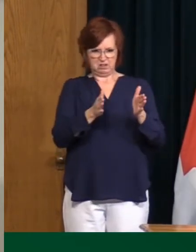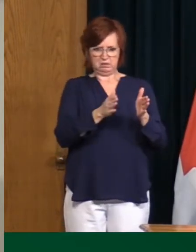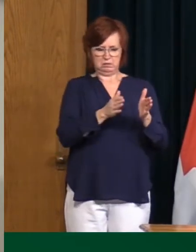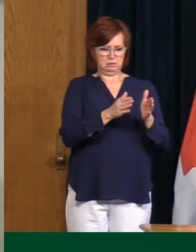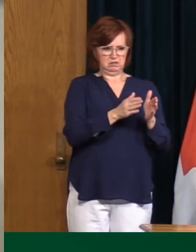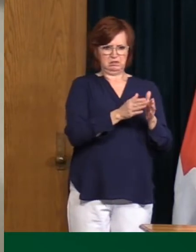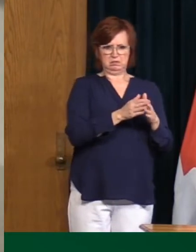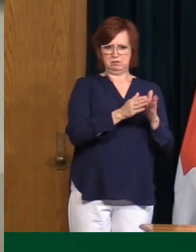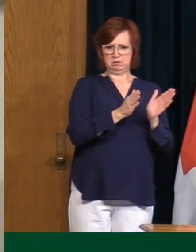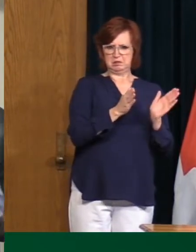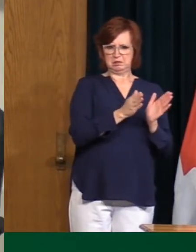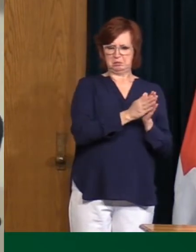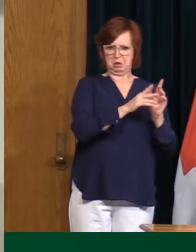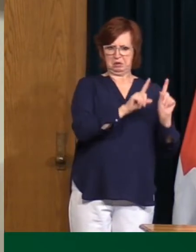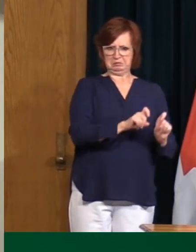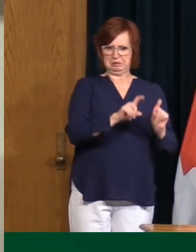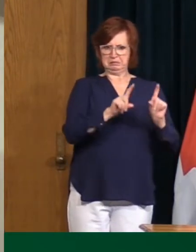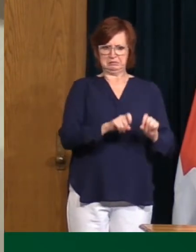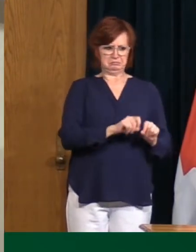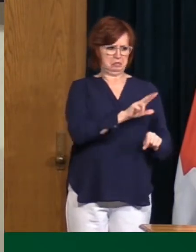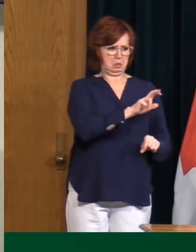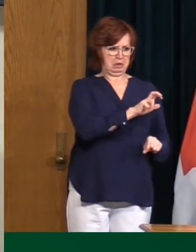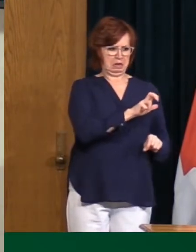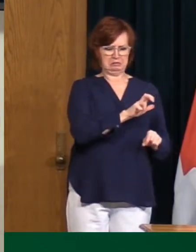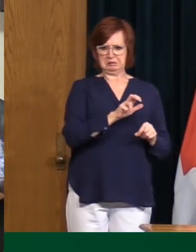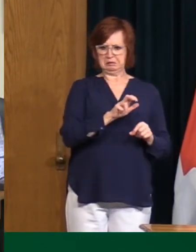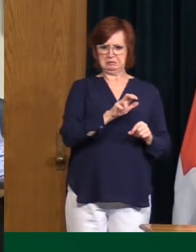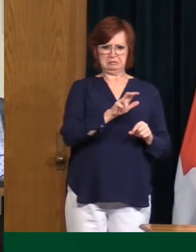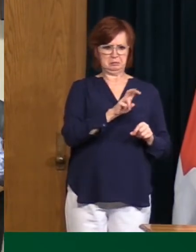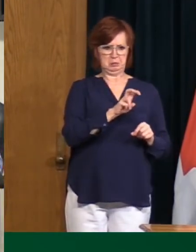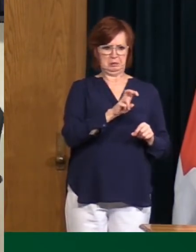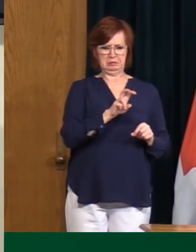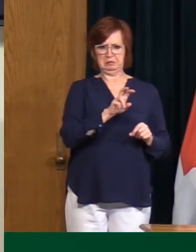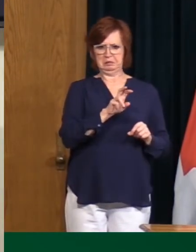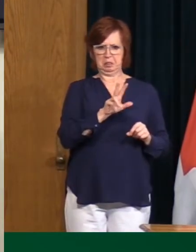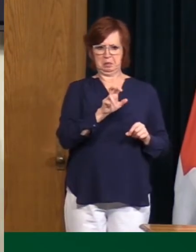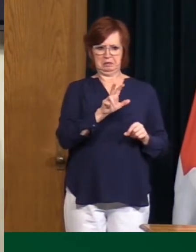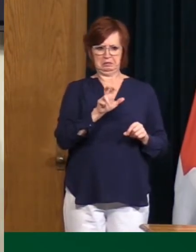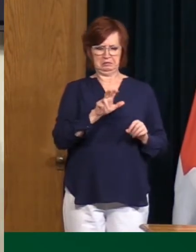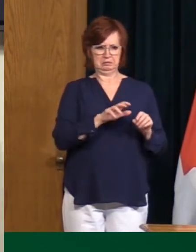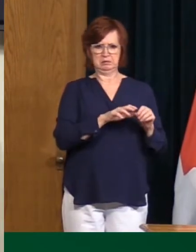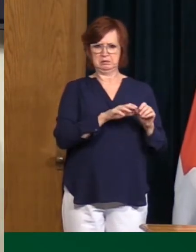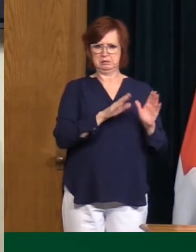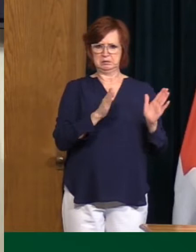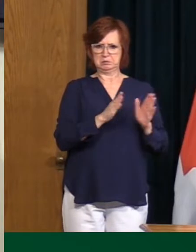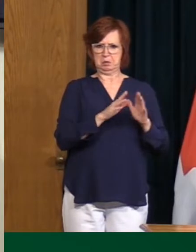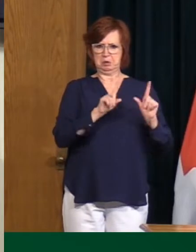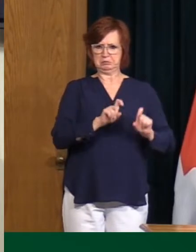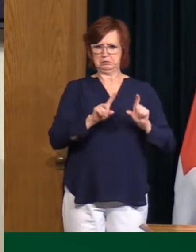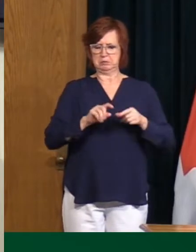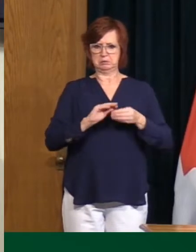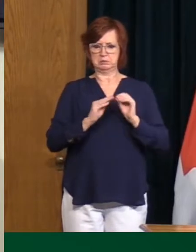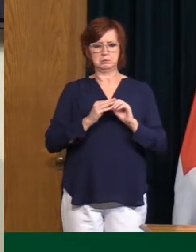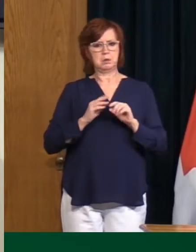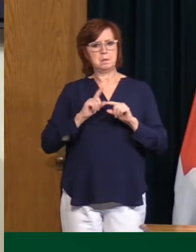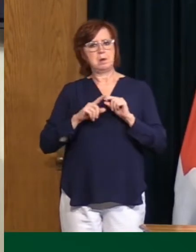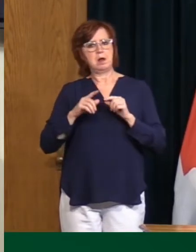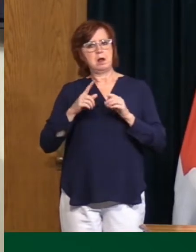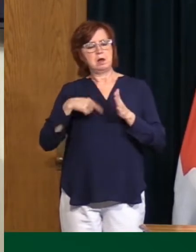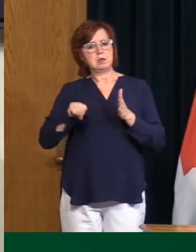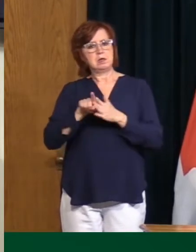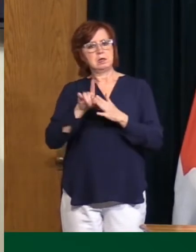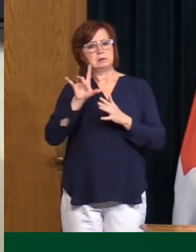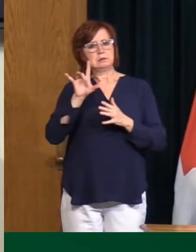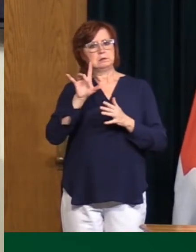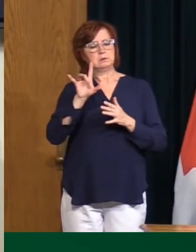What effect will that have when the expanded testing comes in? Is the province expecting to hit a certain target for testing numbers